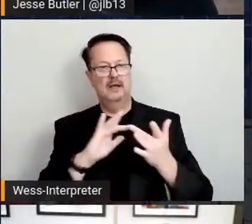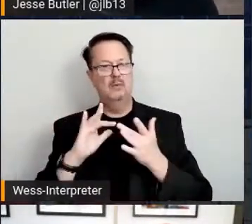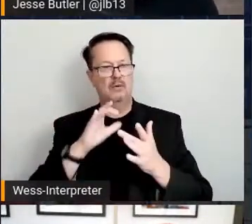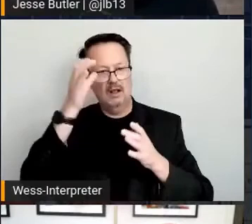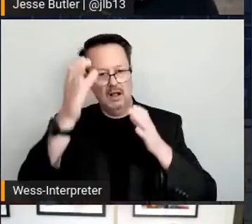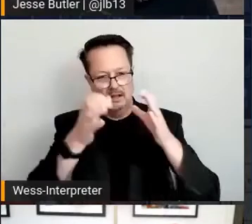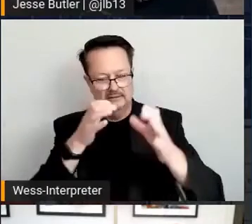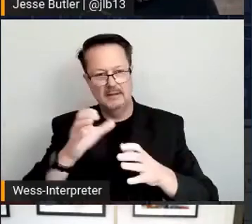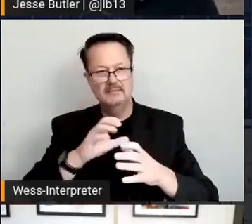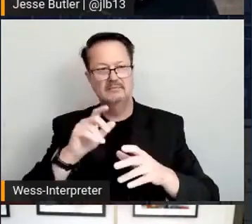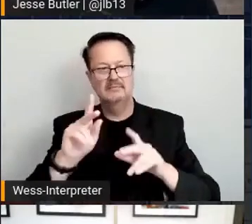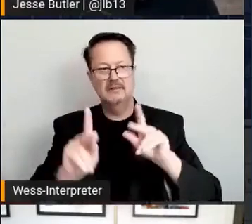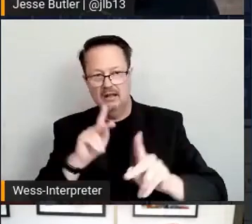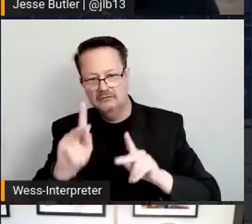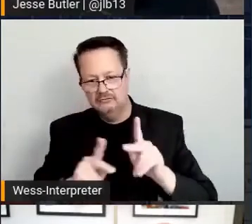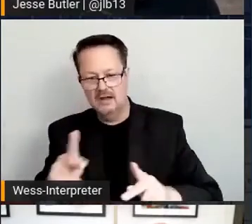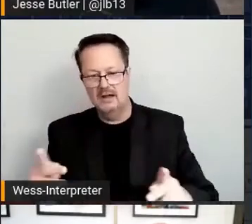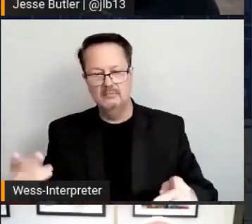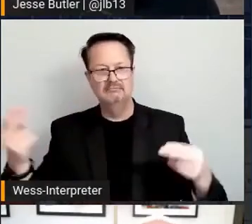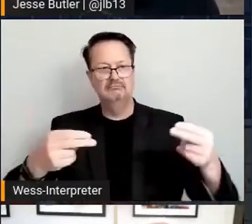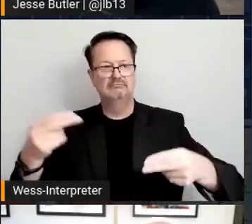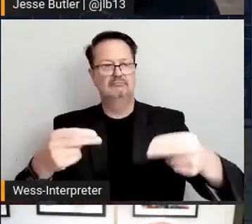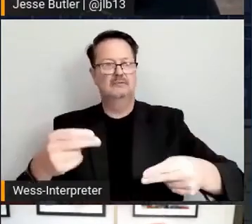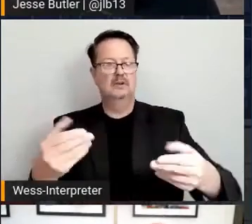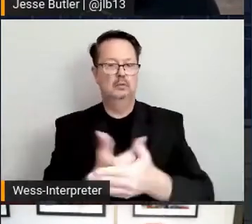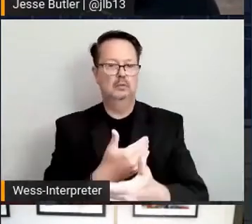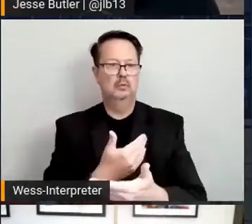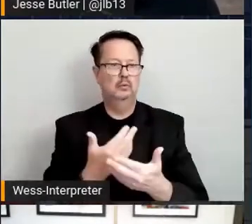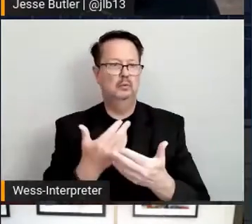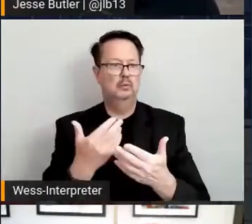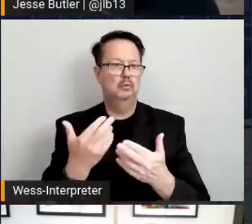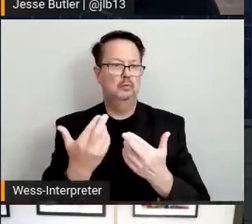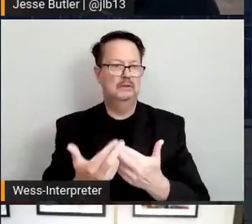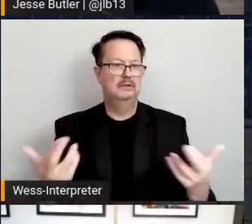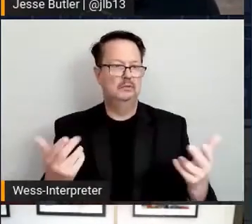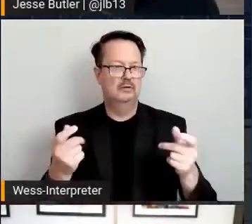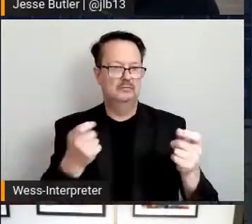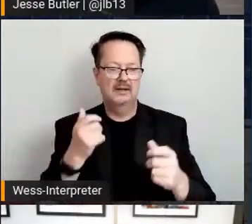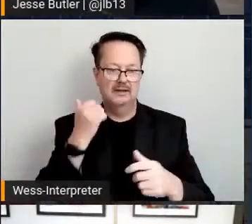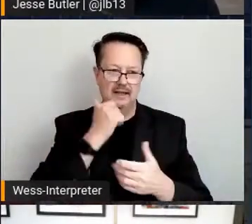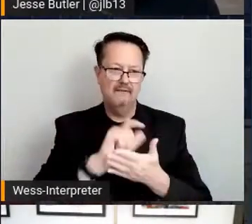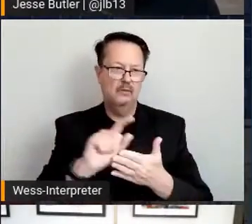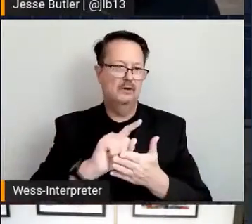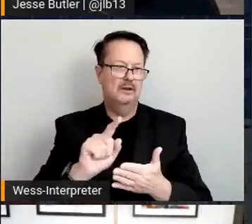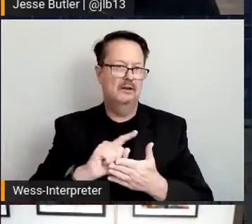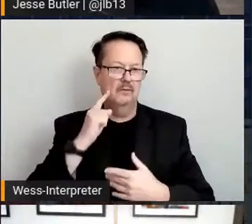constructs, new resource managers coming out every week for the EC2 controller.